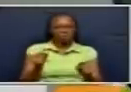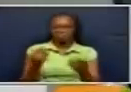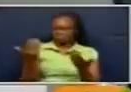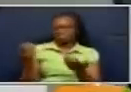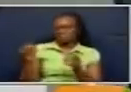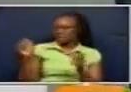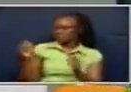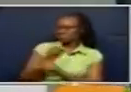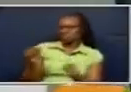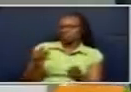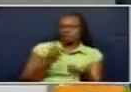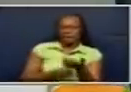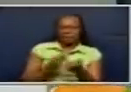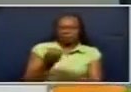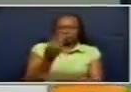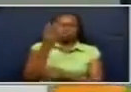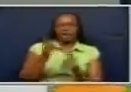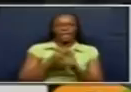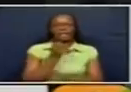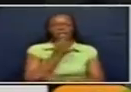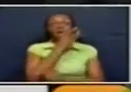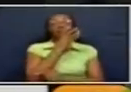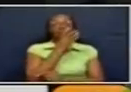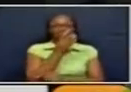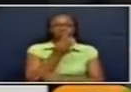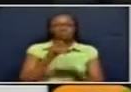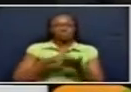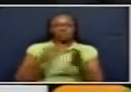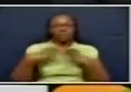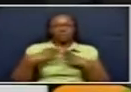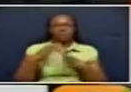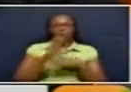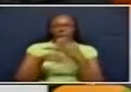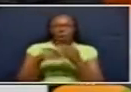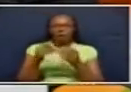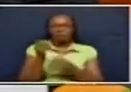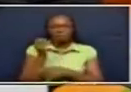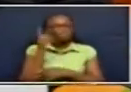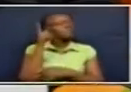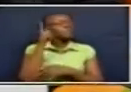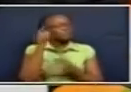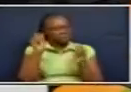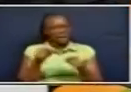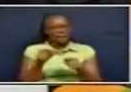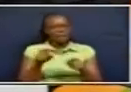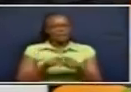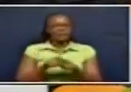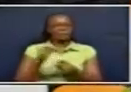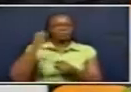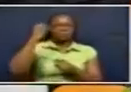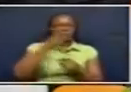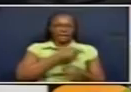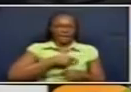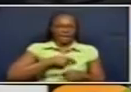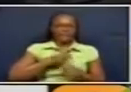once the alarm has sounded, because we put the alarm mm-hmm. in order to alert the people in the polling station, because they are party agents, candidate agents, who are then